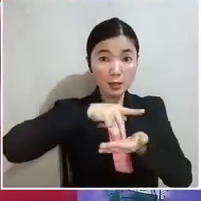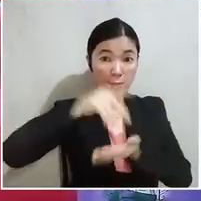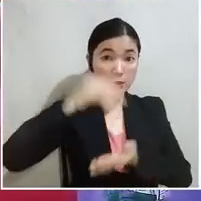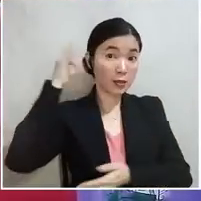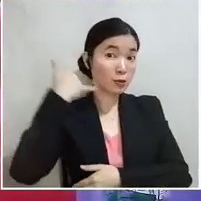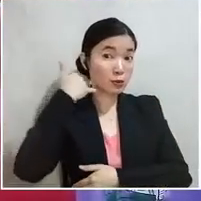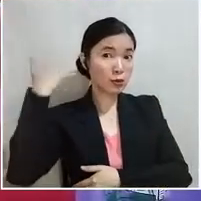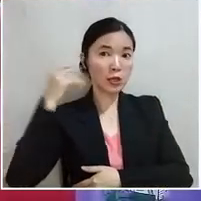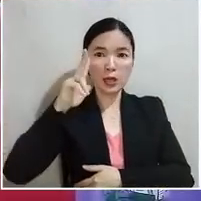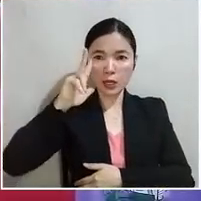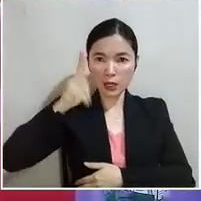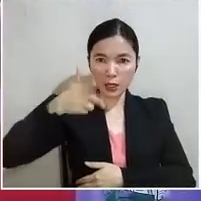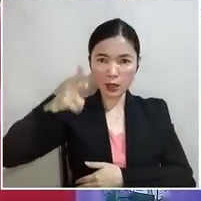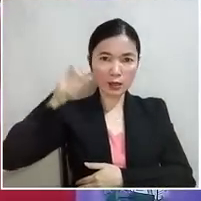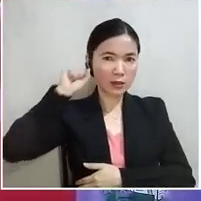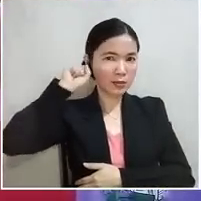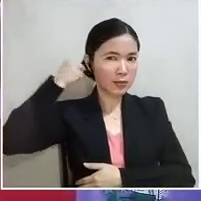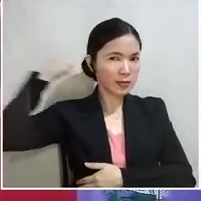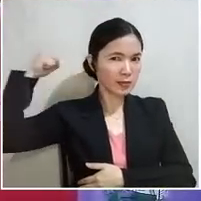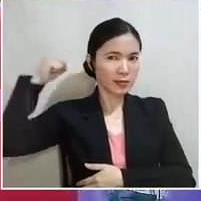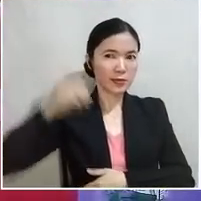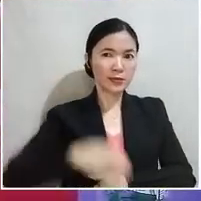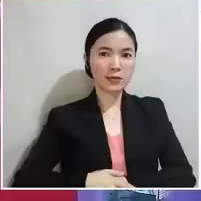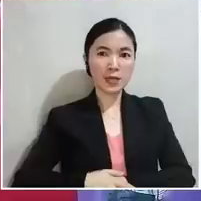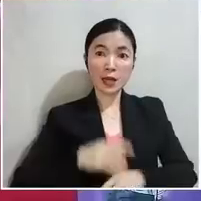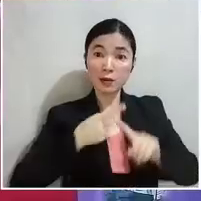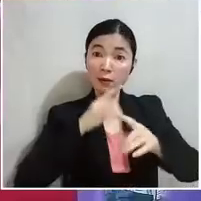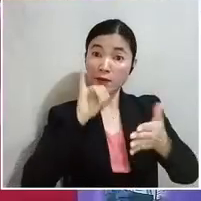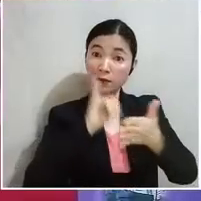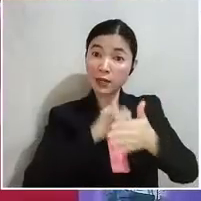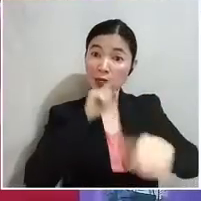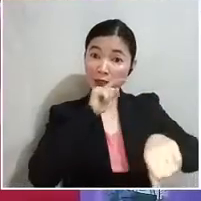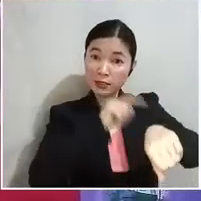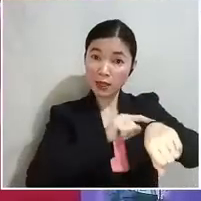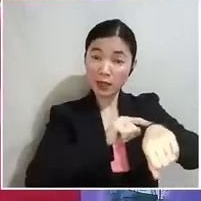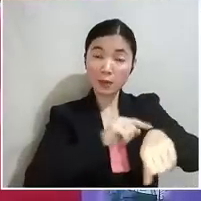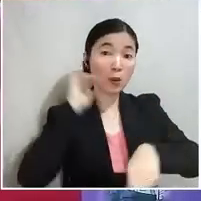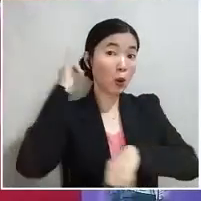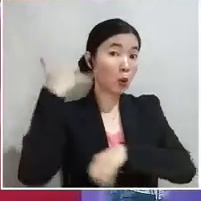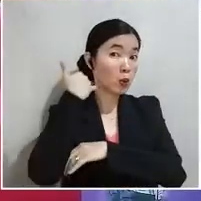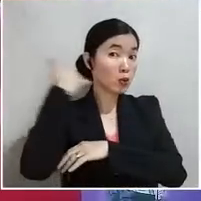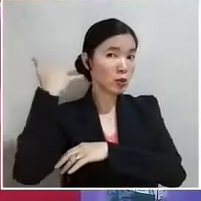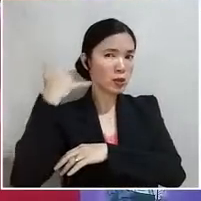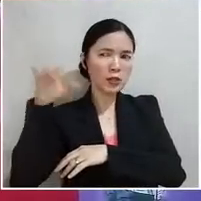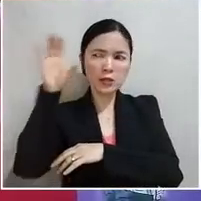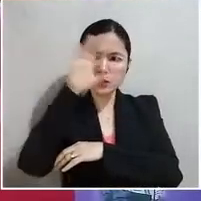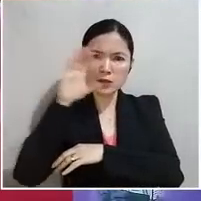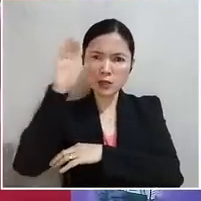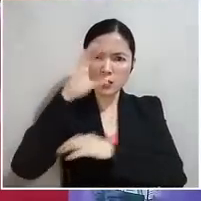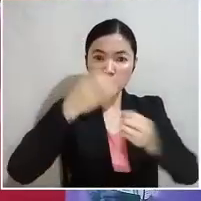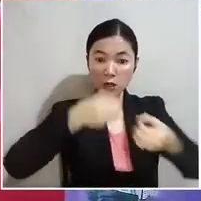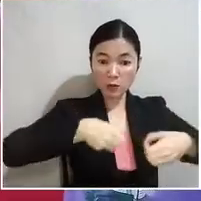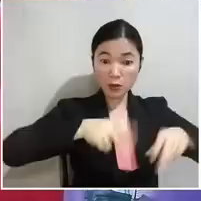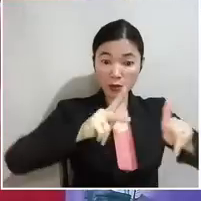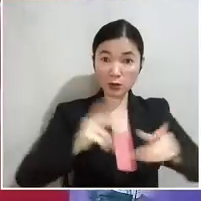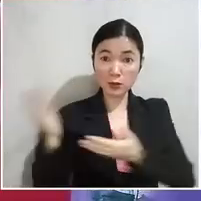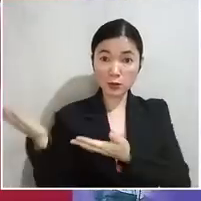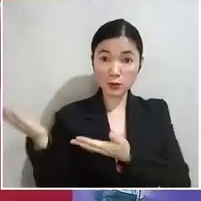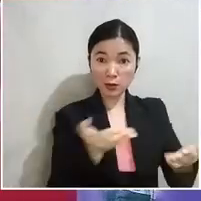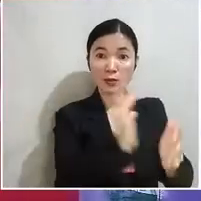of silver, and from that time on, he looked for an opportunity to hand him